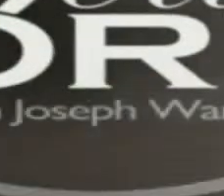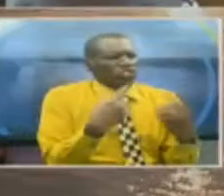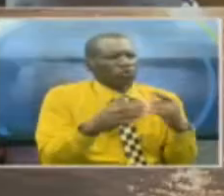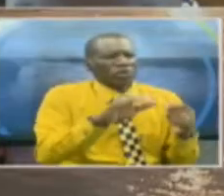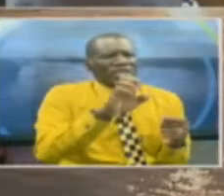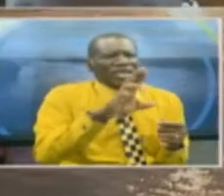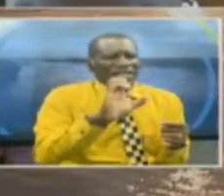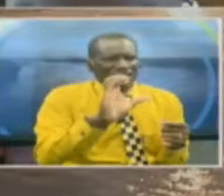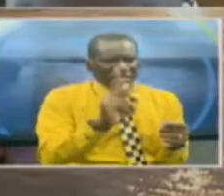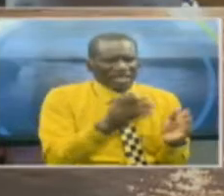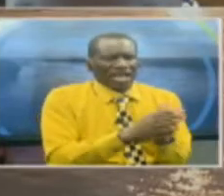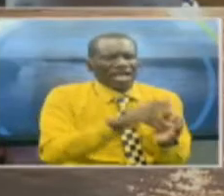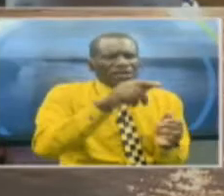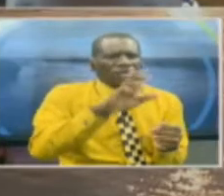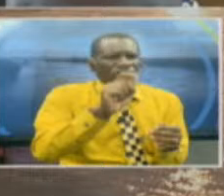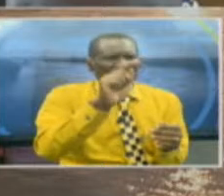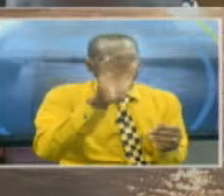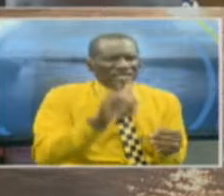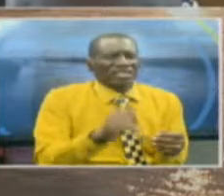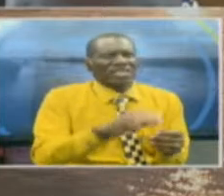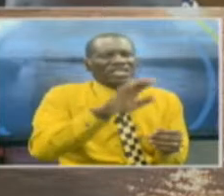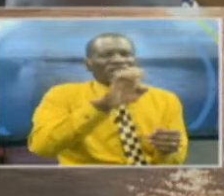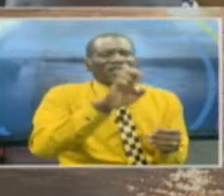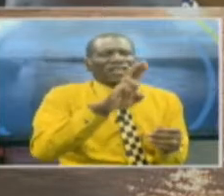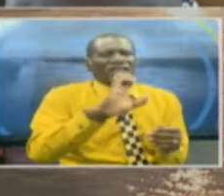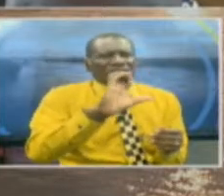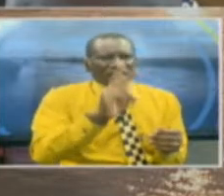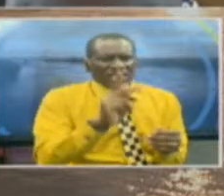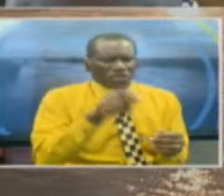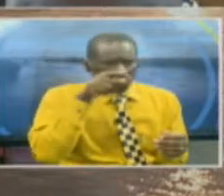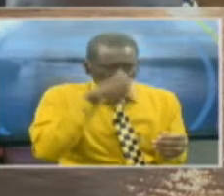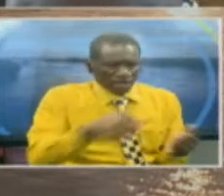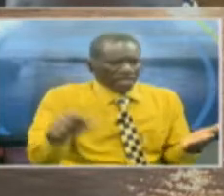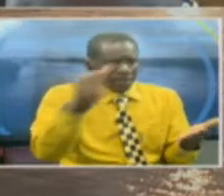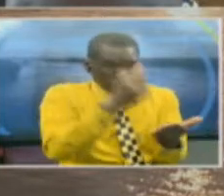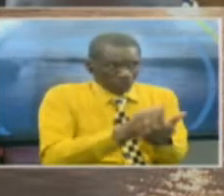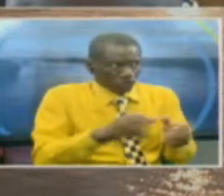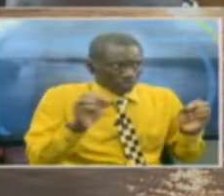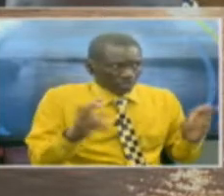Eric, you actually have, you are employed, right?